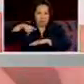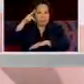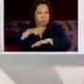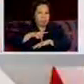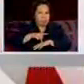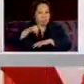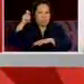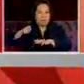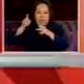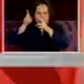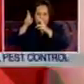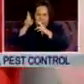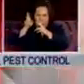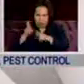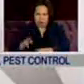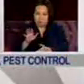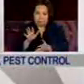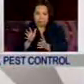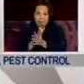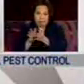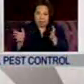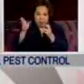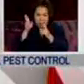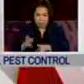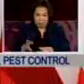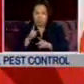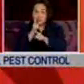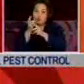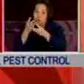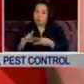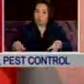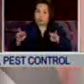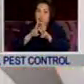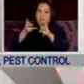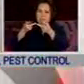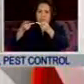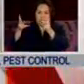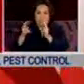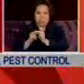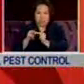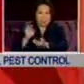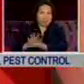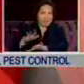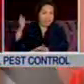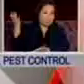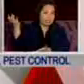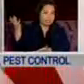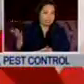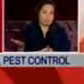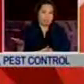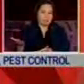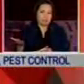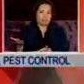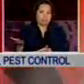worthy of all the respect and considerations due to his office and to his person,